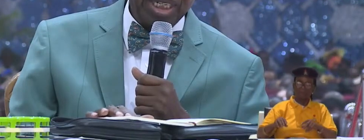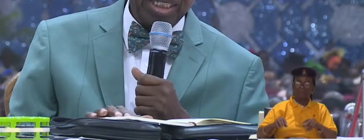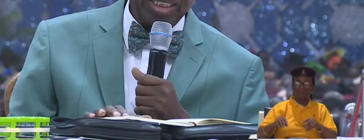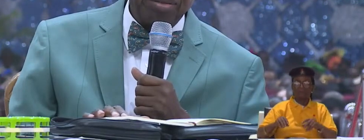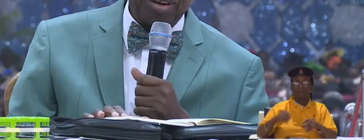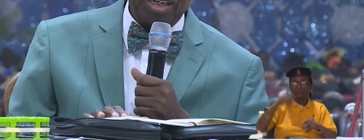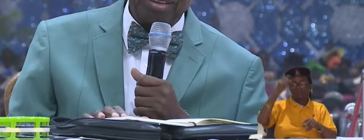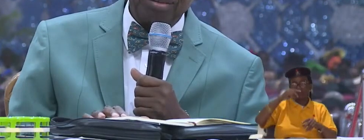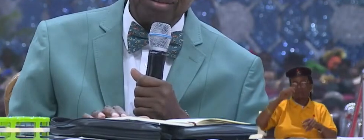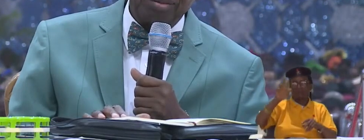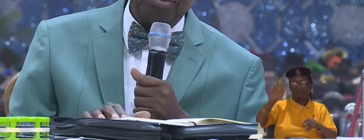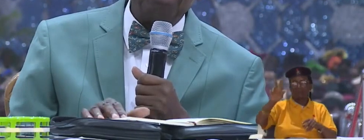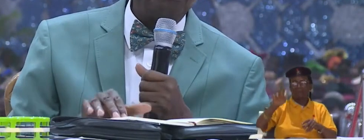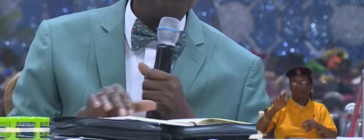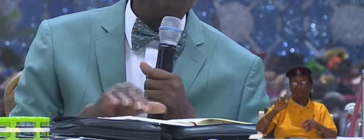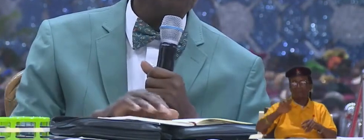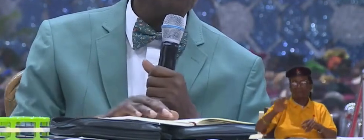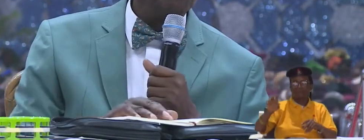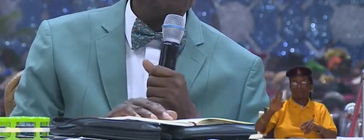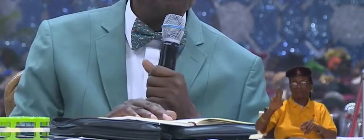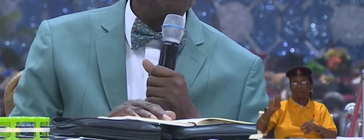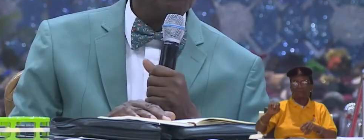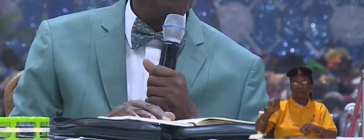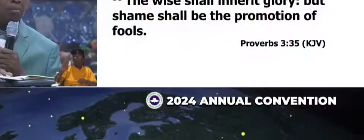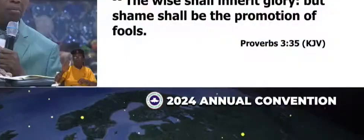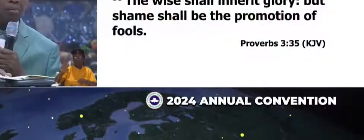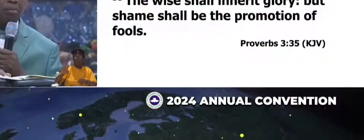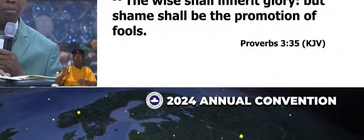Proverbs 3, 35, it